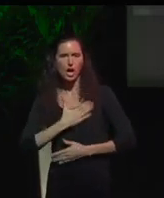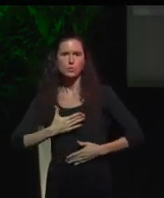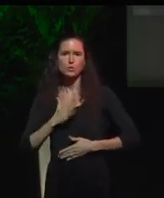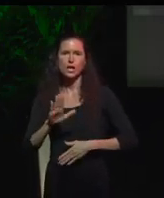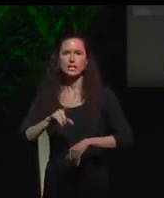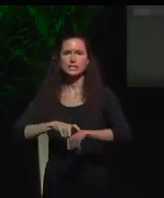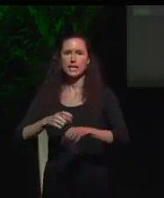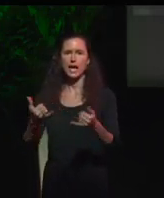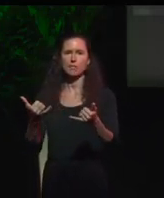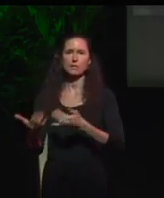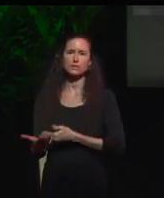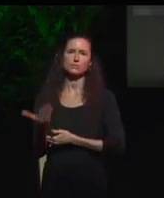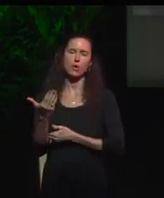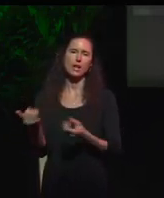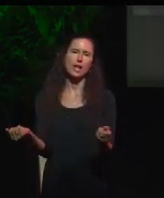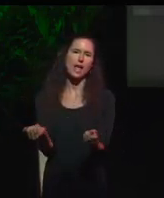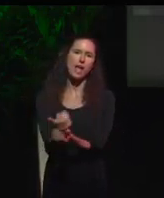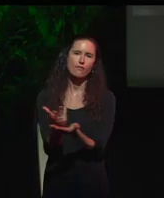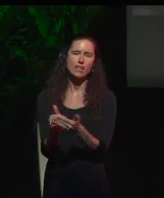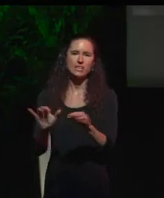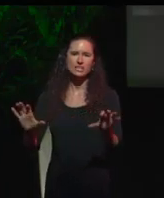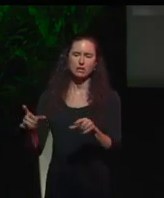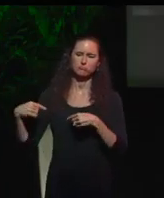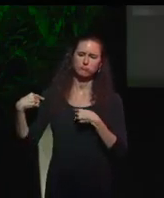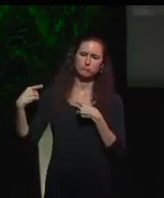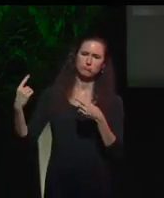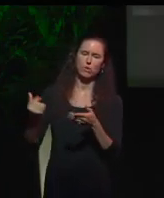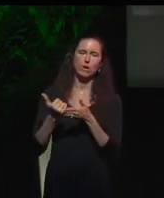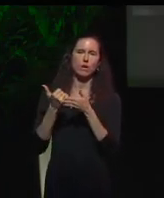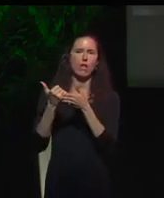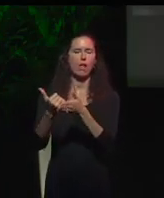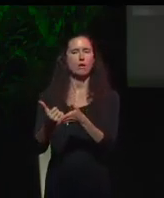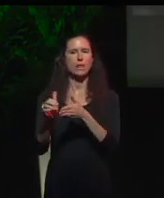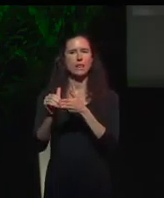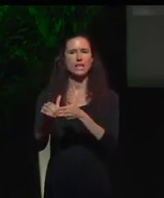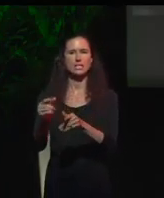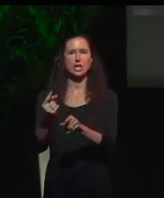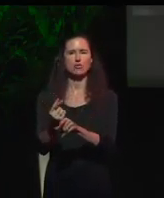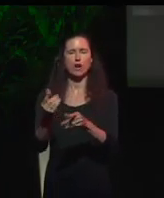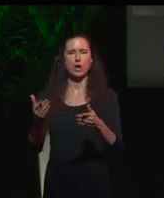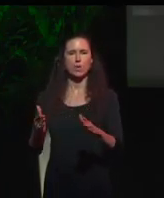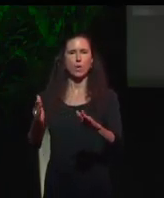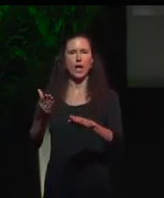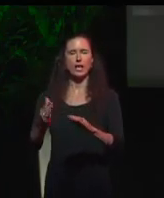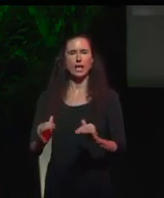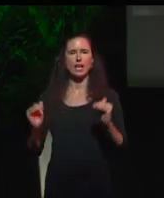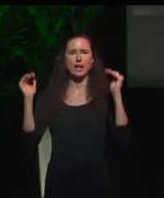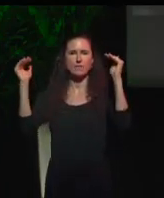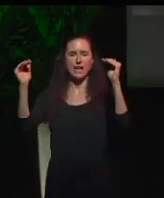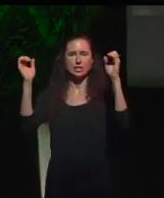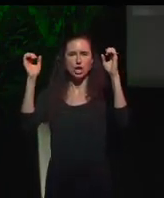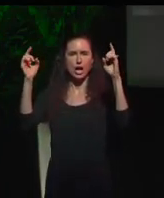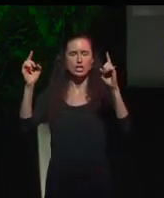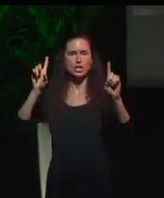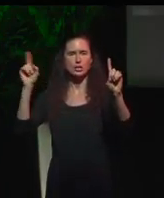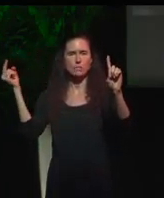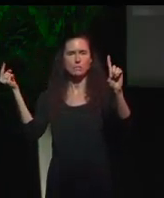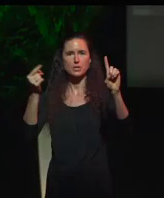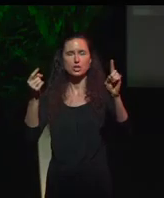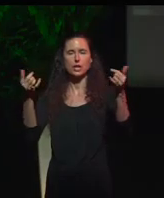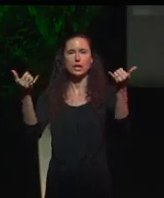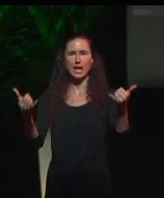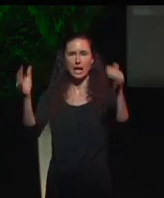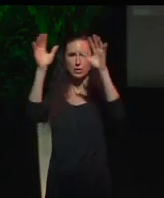this morning and all he has done to point us in the right direction and advance our educational mission. With that, let me turn it over to